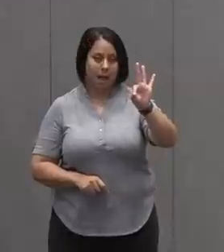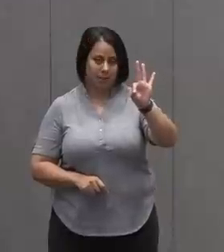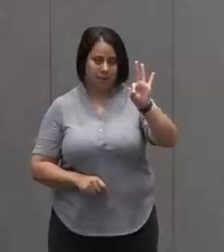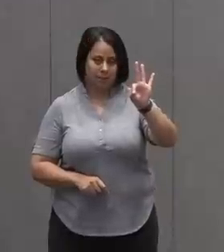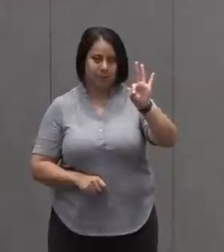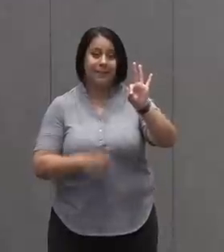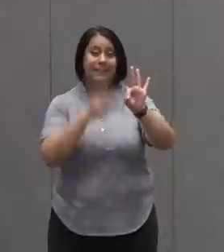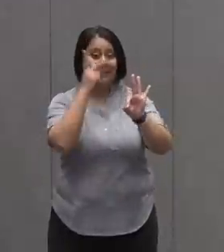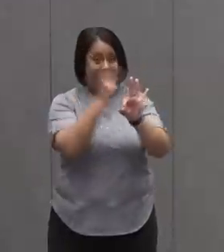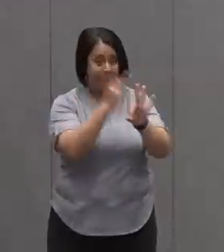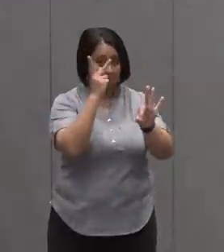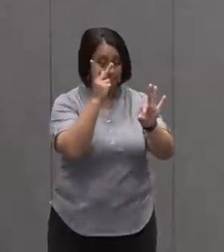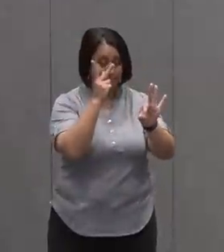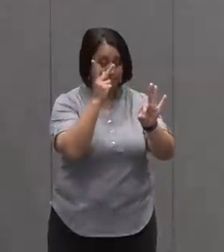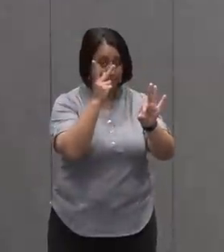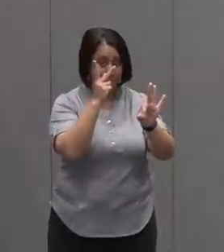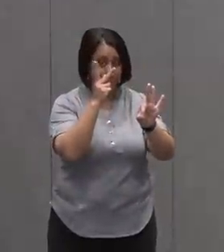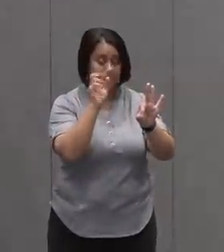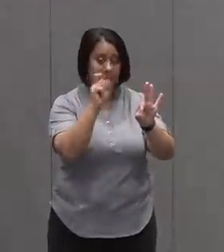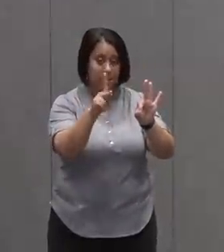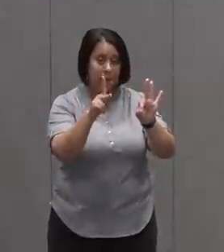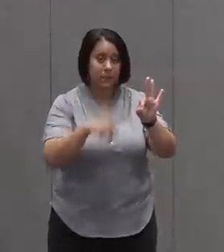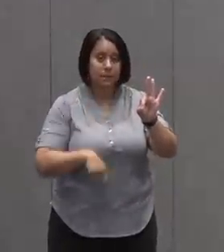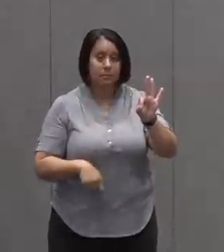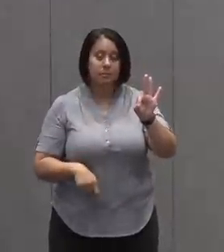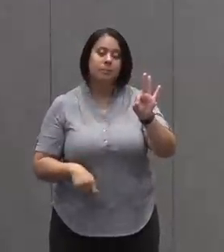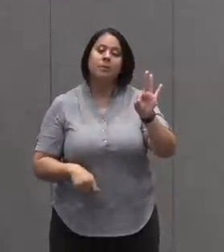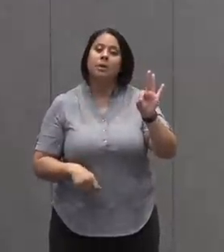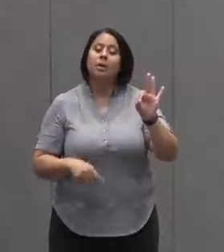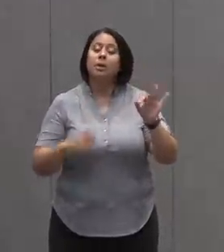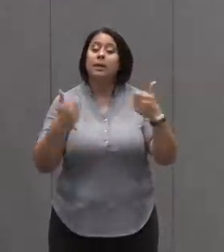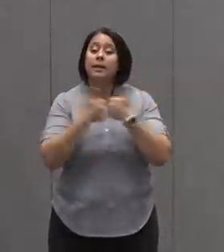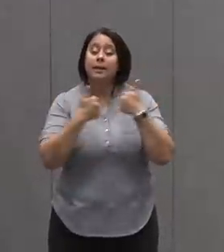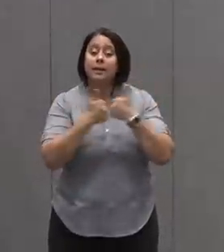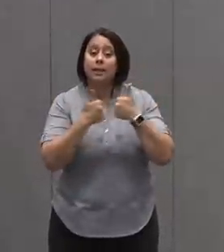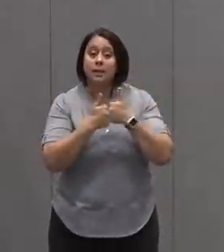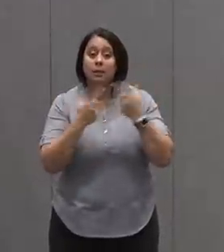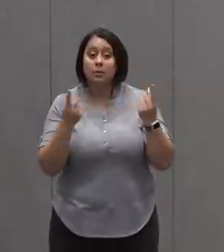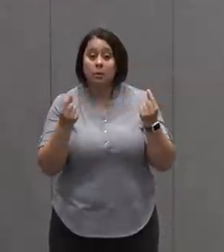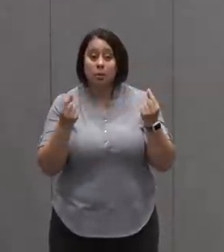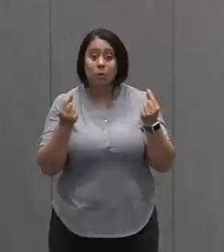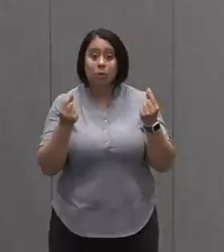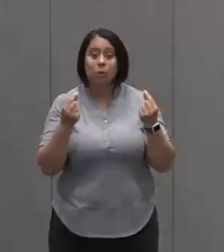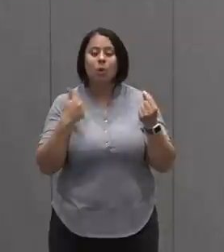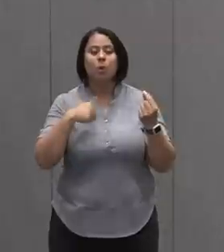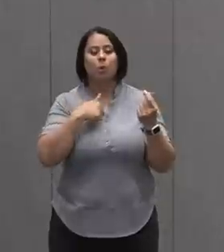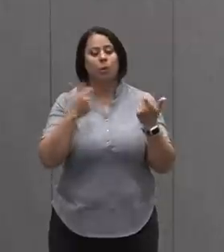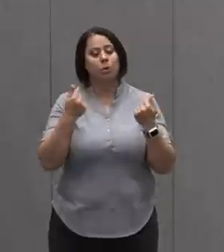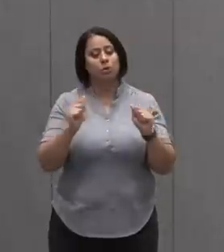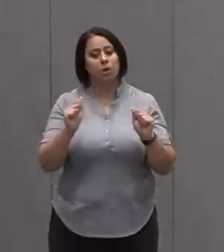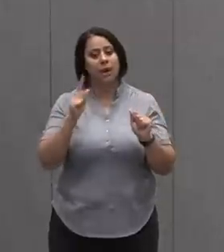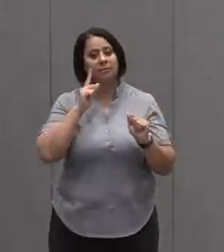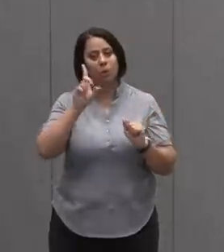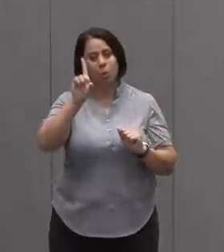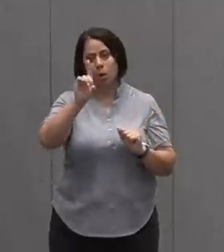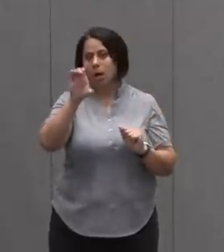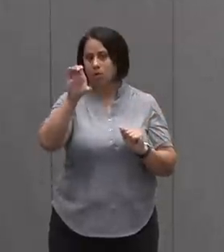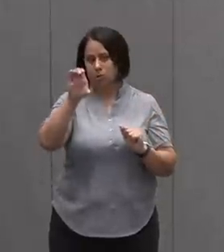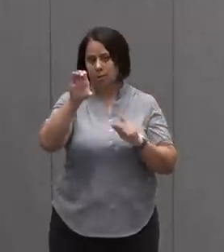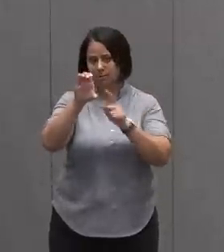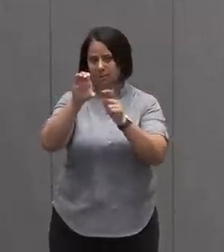2, 3, 4, 5, 6, 7, 8, and 9. In there, okay? And the object of this game, and I think we're playing it to the hundreds, right?